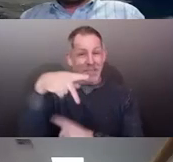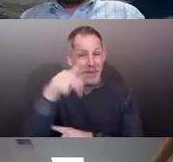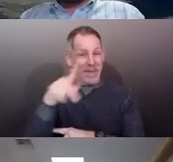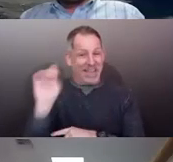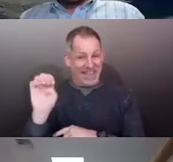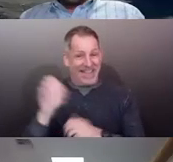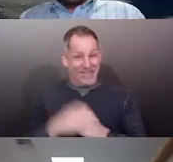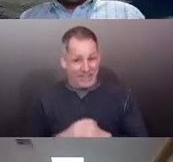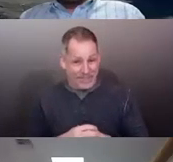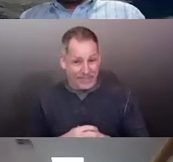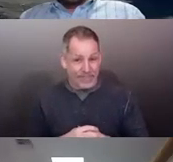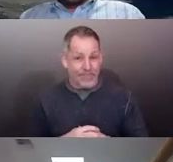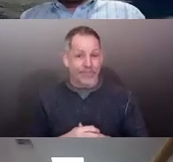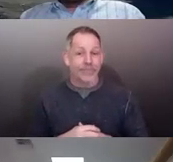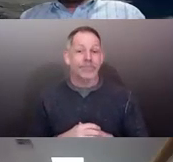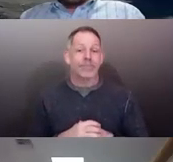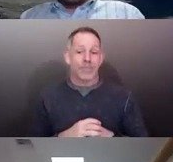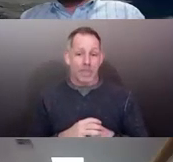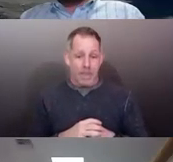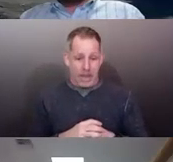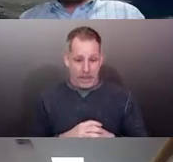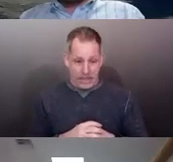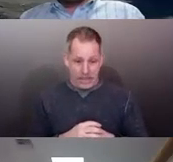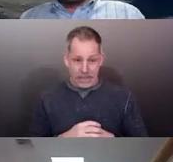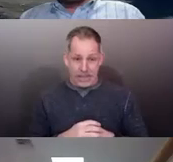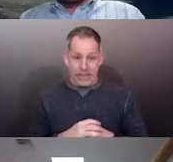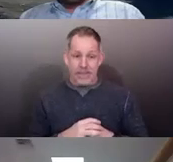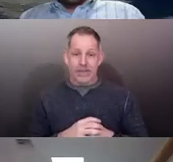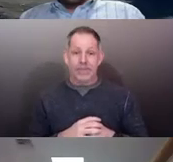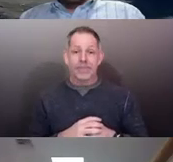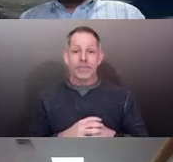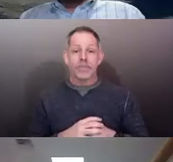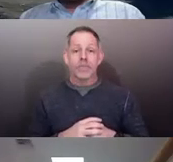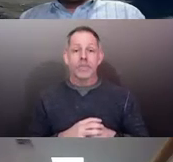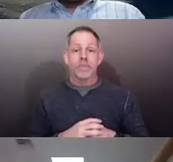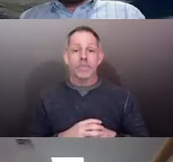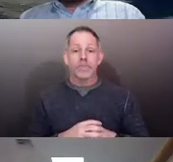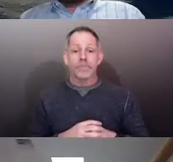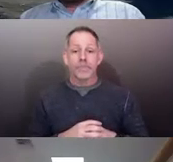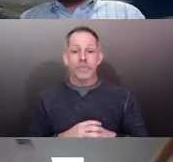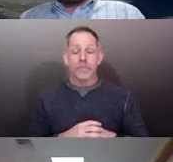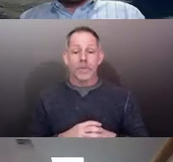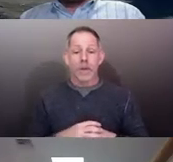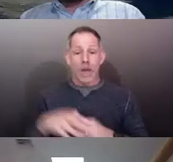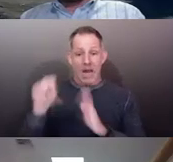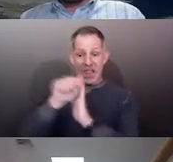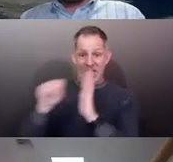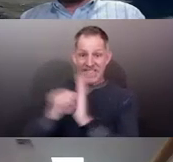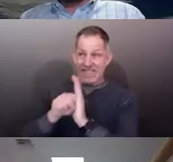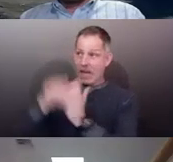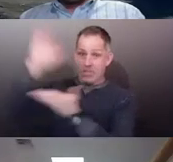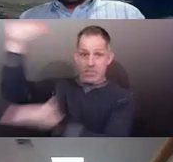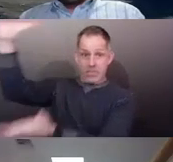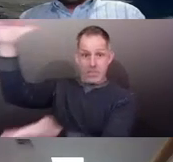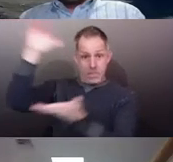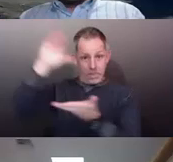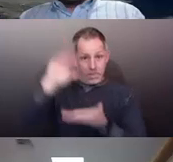from the state, and then donations. I highlight that in green. The executive mentioned our county's